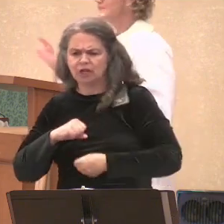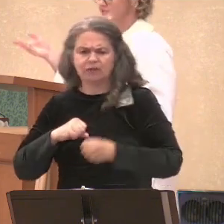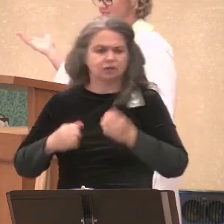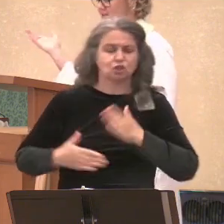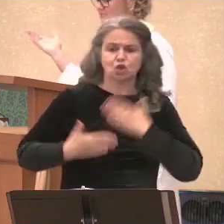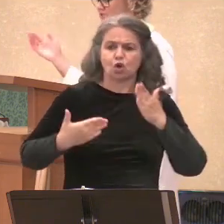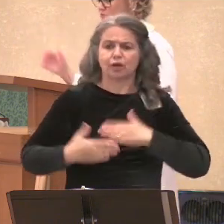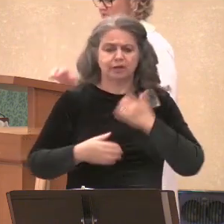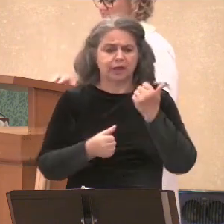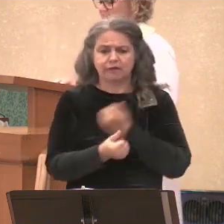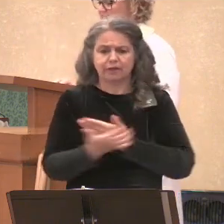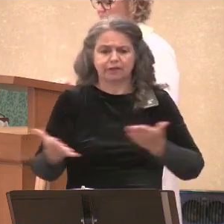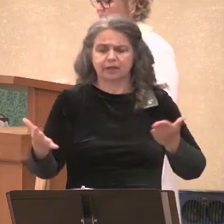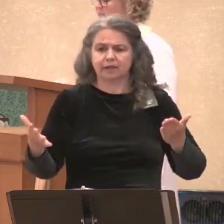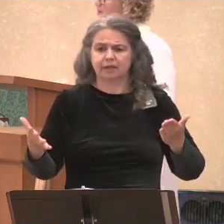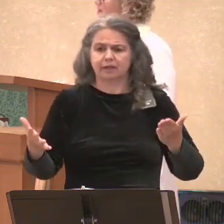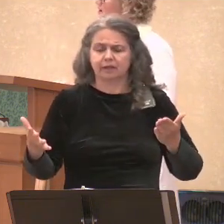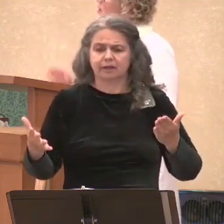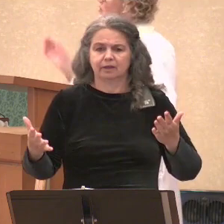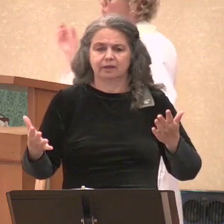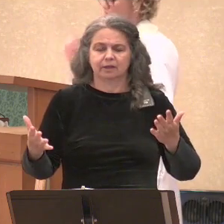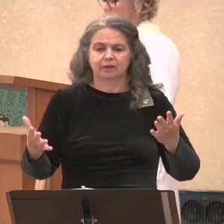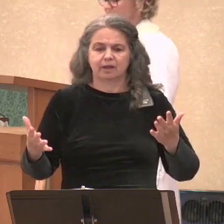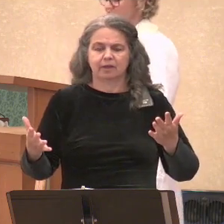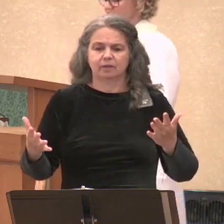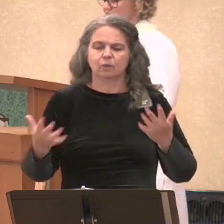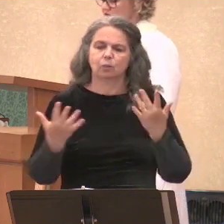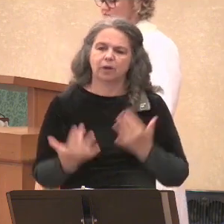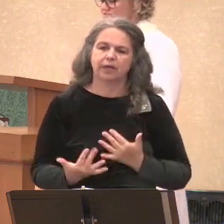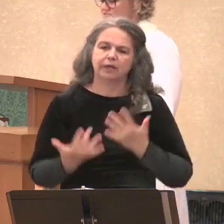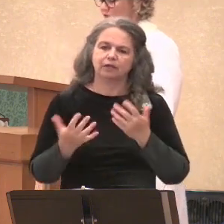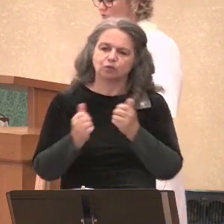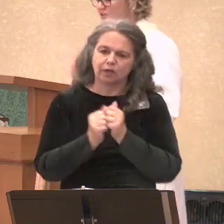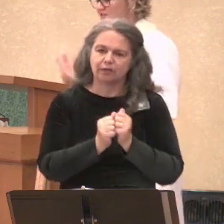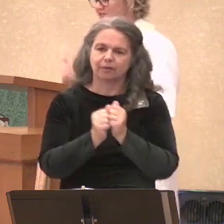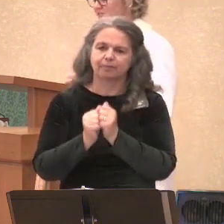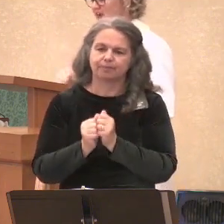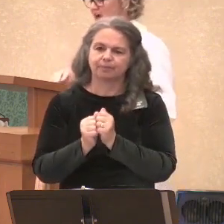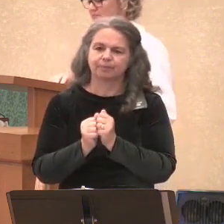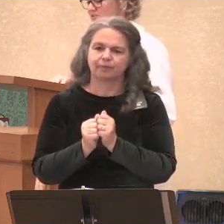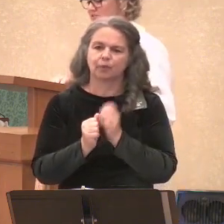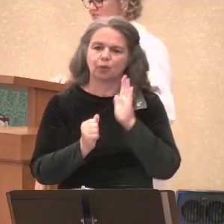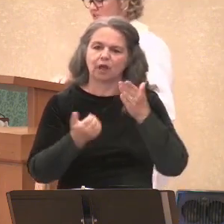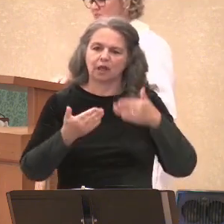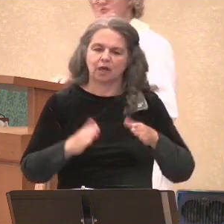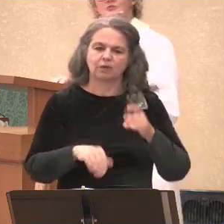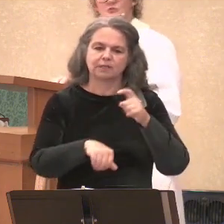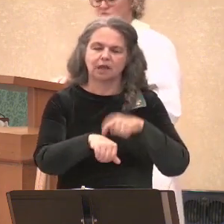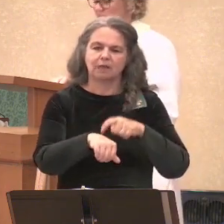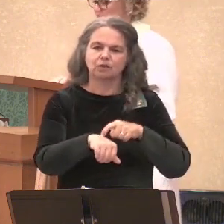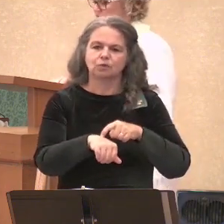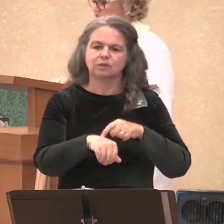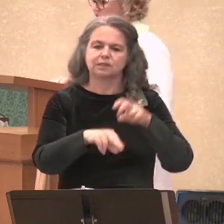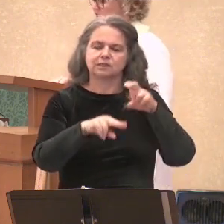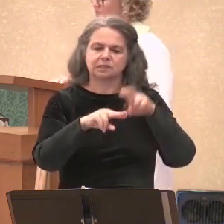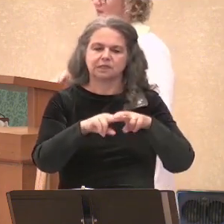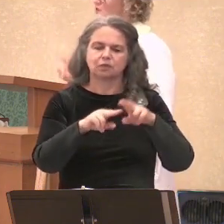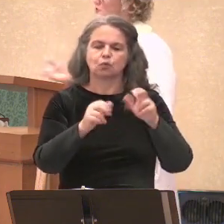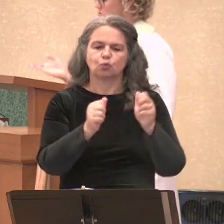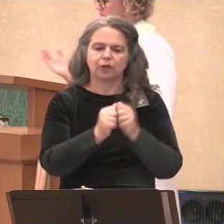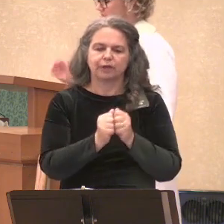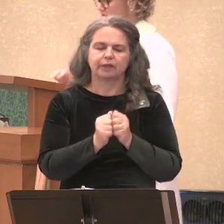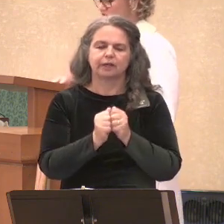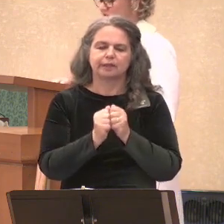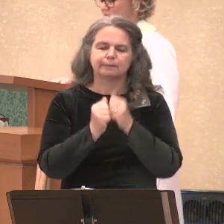and everything in between. Waiting together would give them time to sit with those emotions